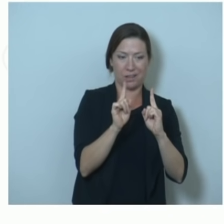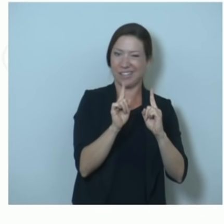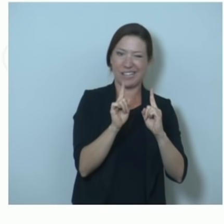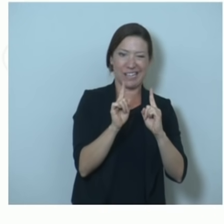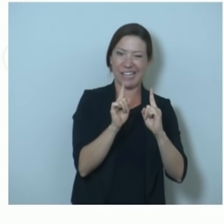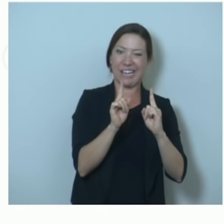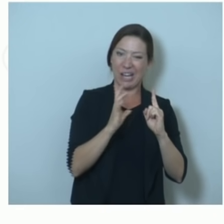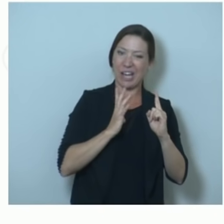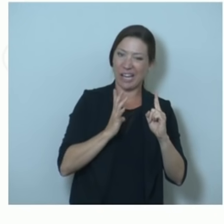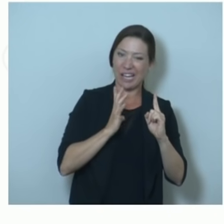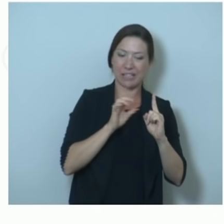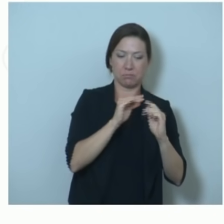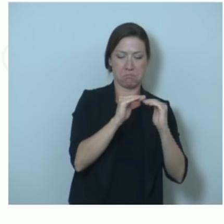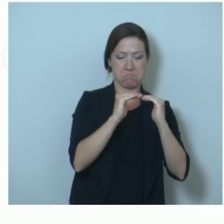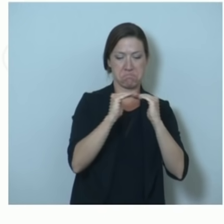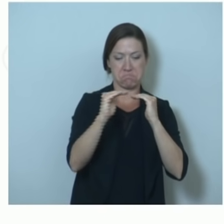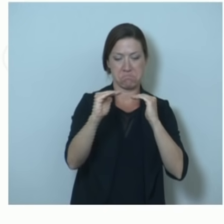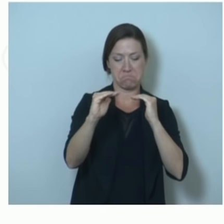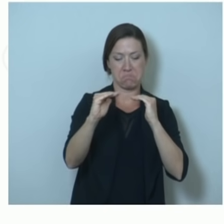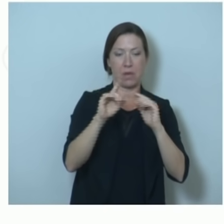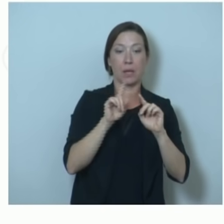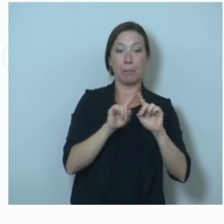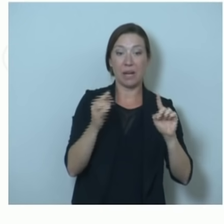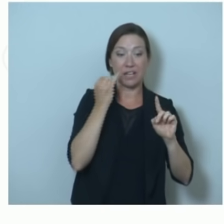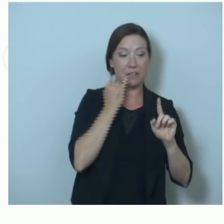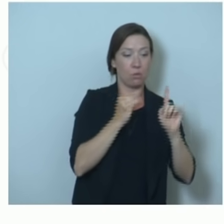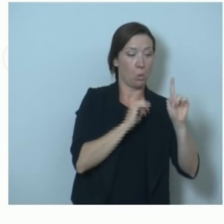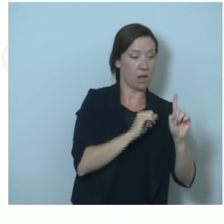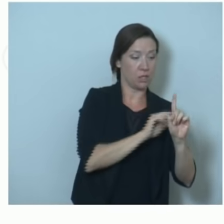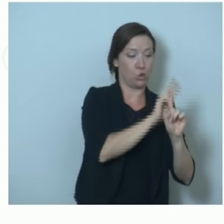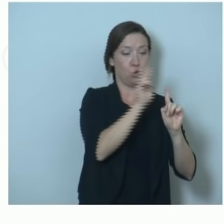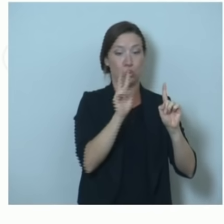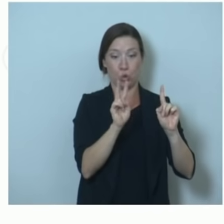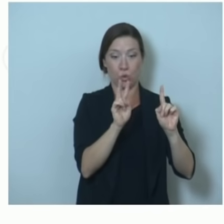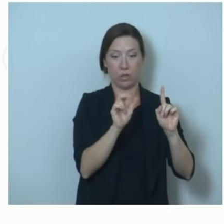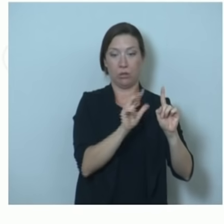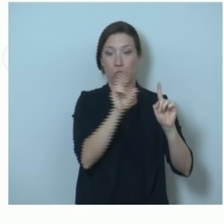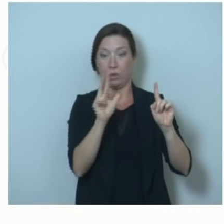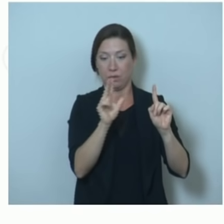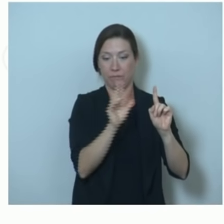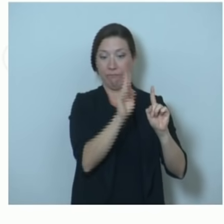other thing is, even though the distance between that blue line at